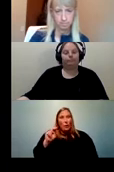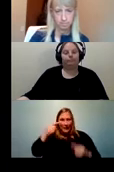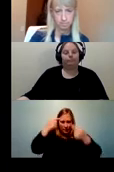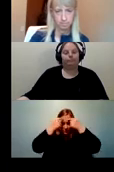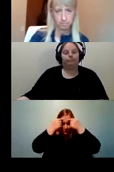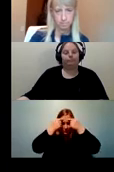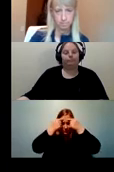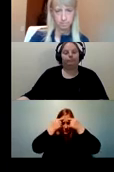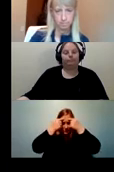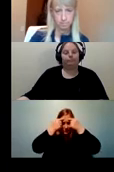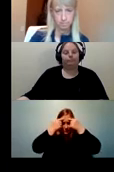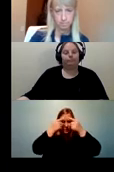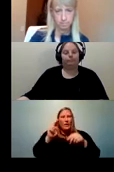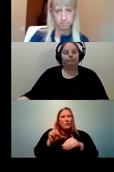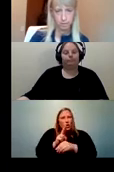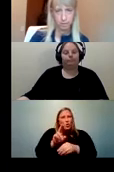intention.